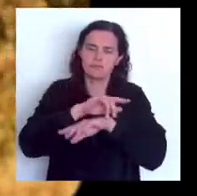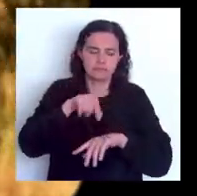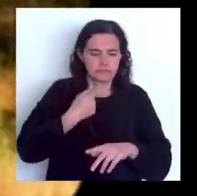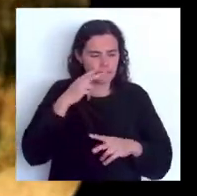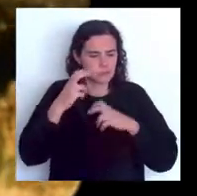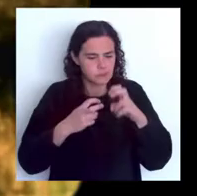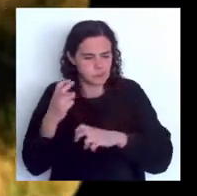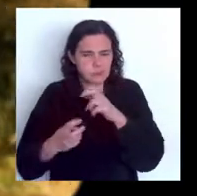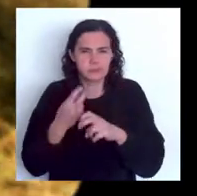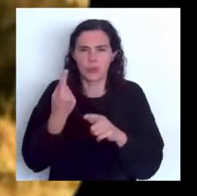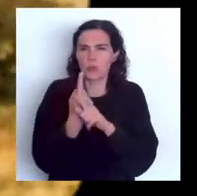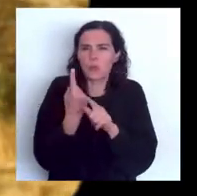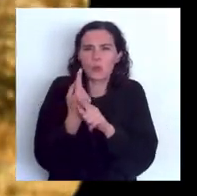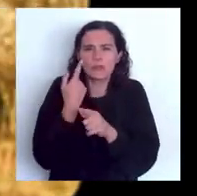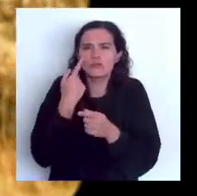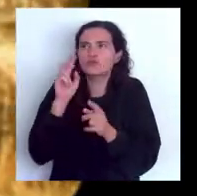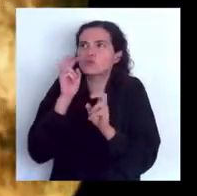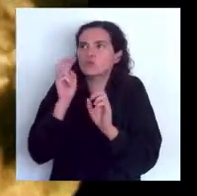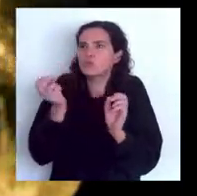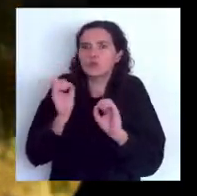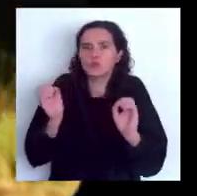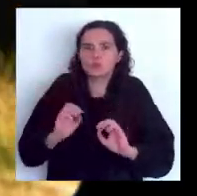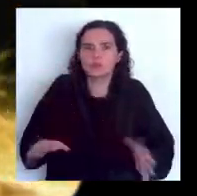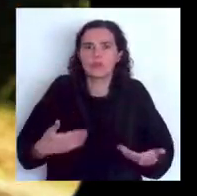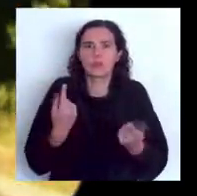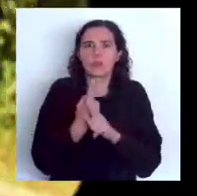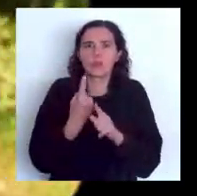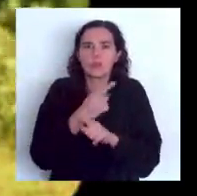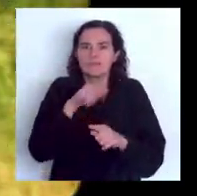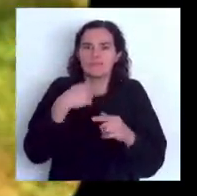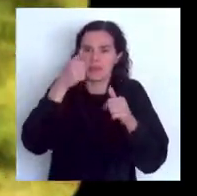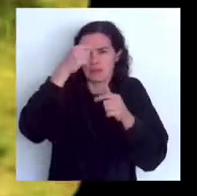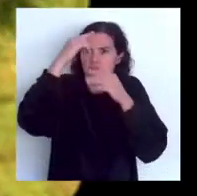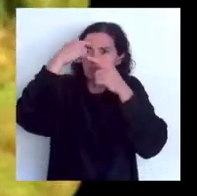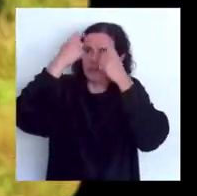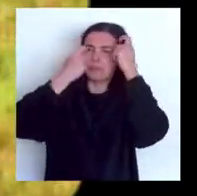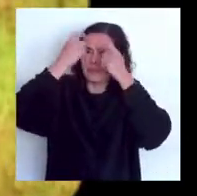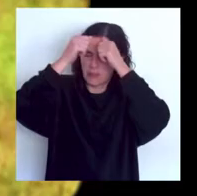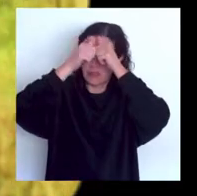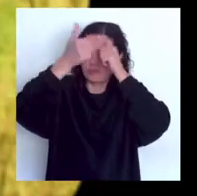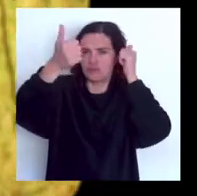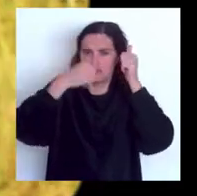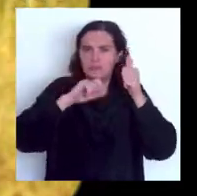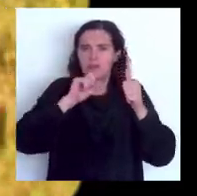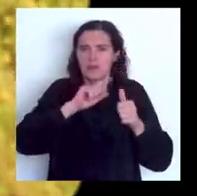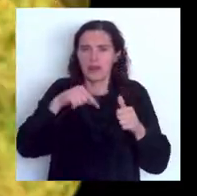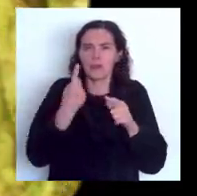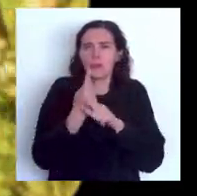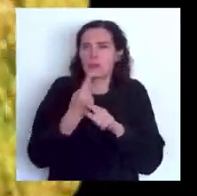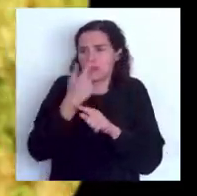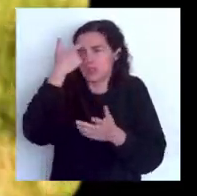the exploration of the occult, telepathy, the speculative fiction that they create